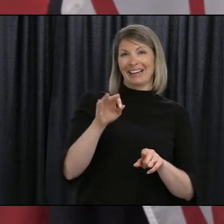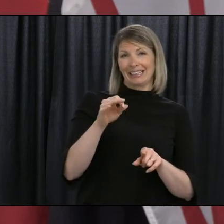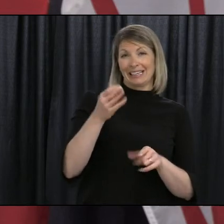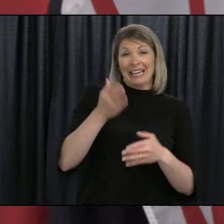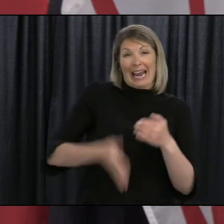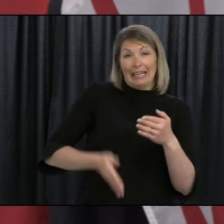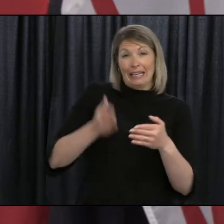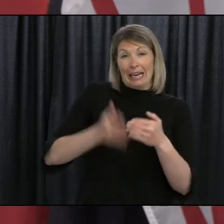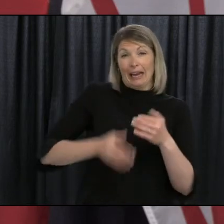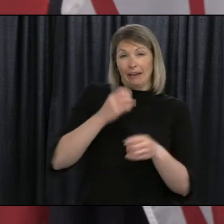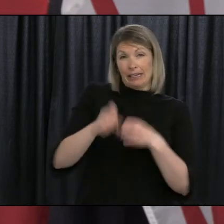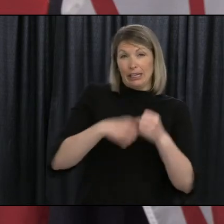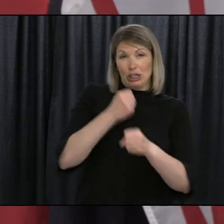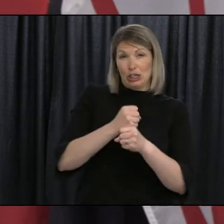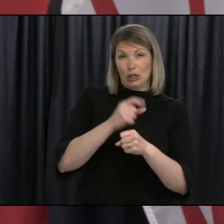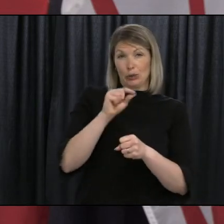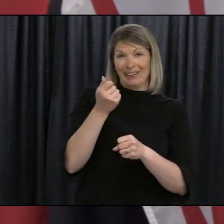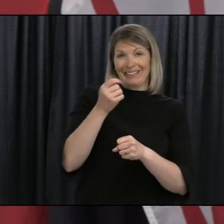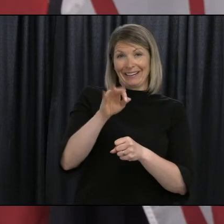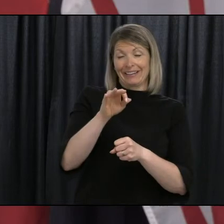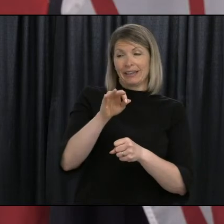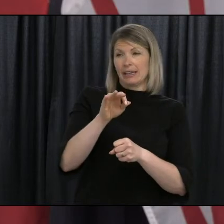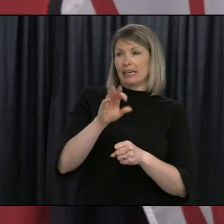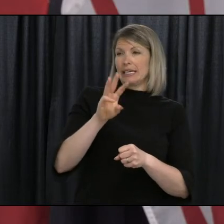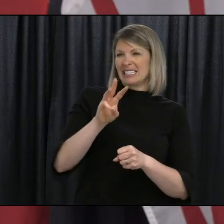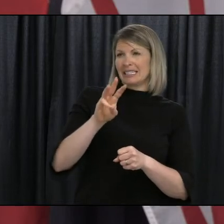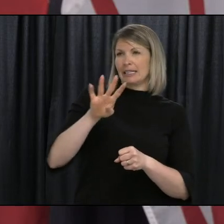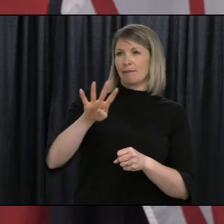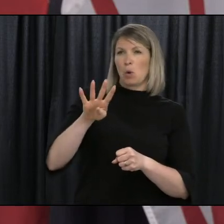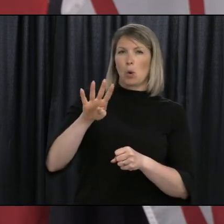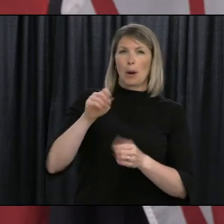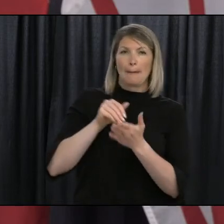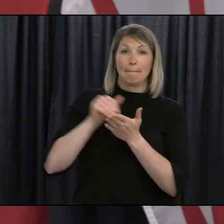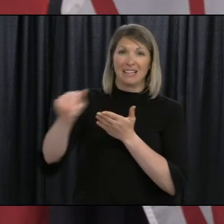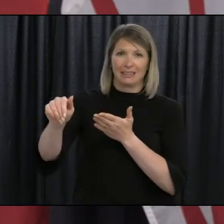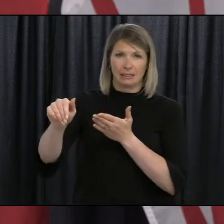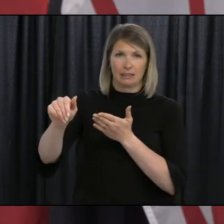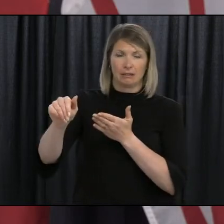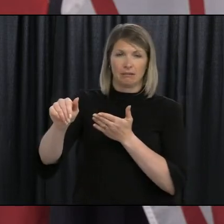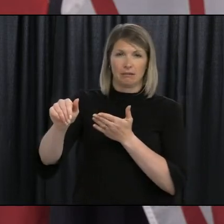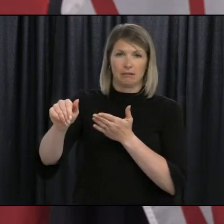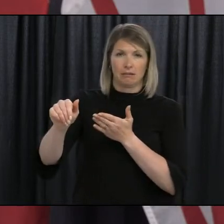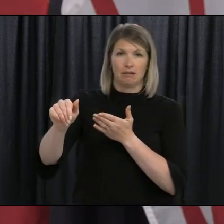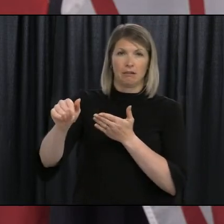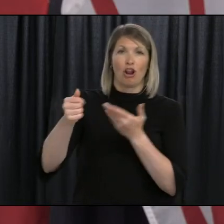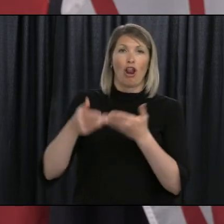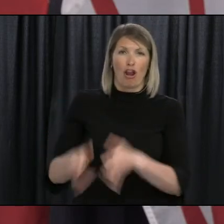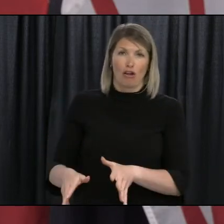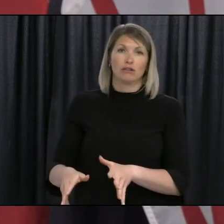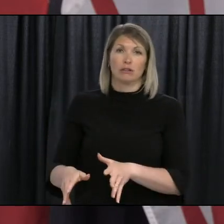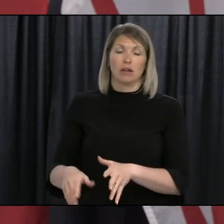to lower oil prices, I believe. There was $108 million